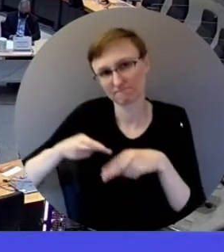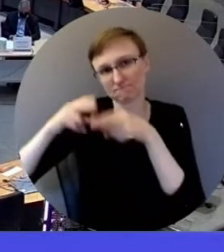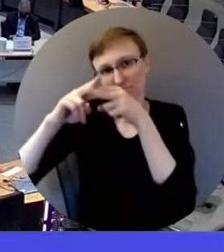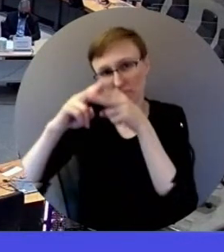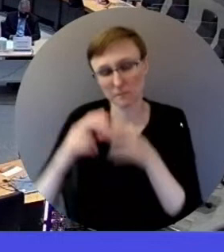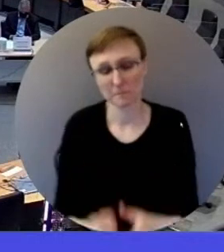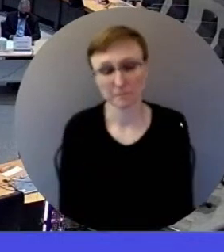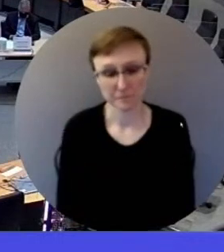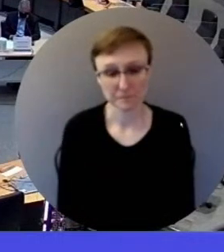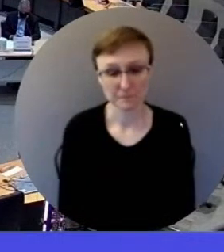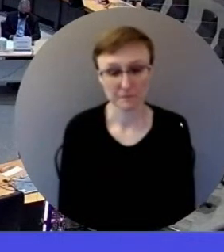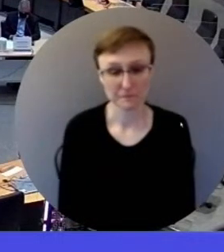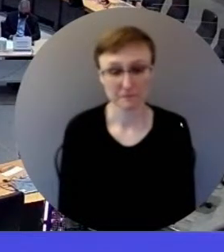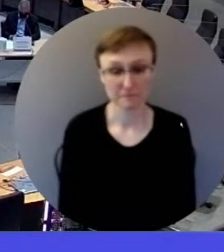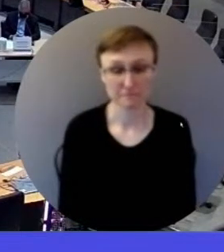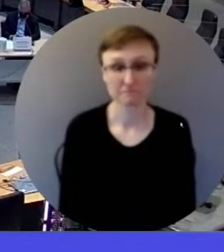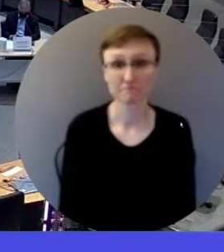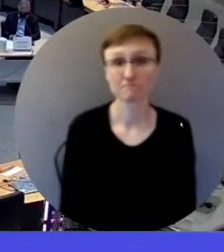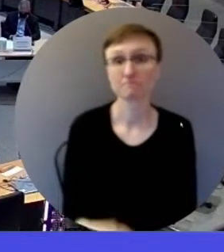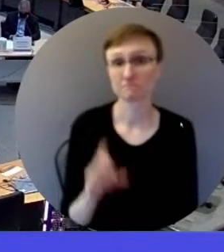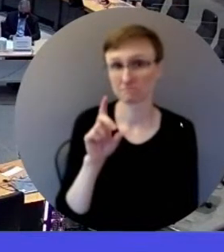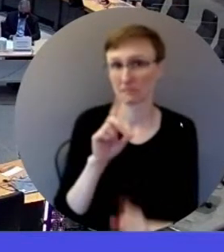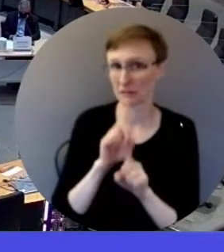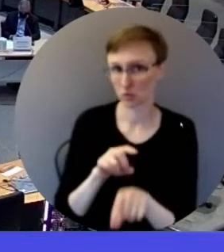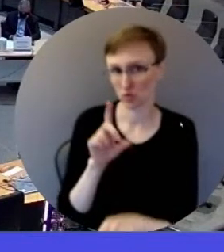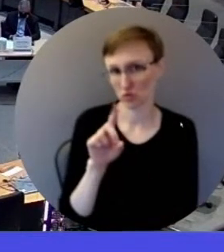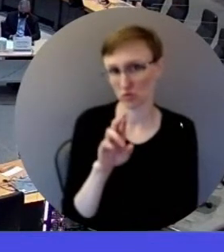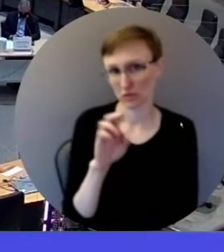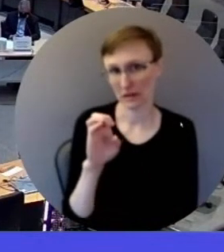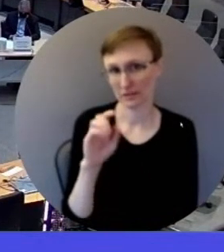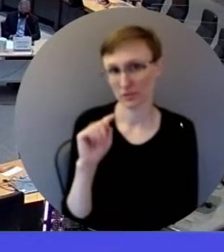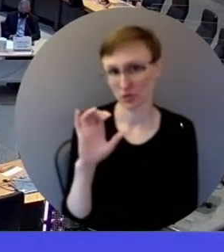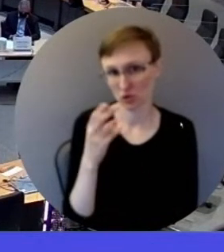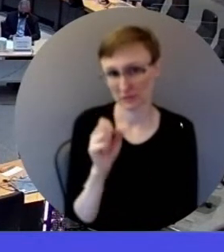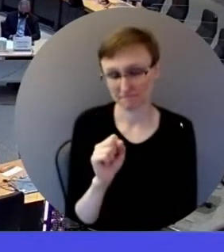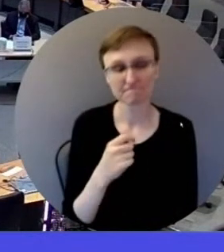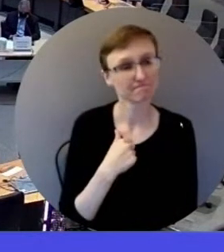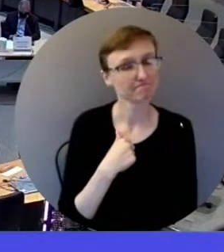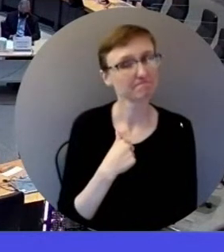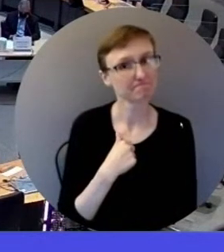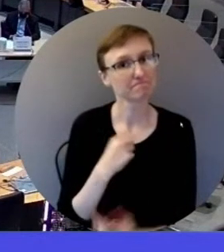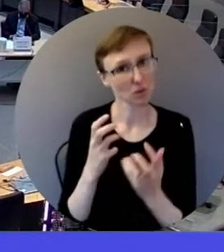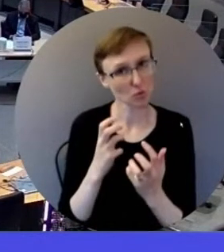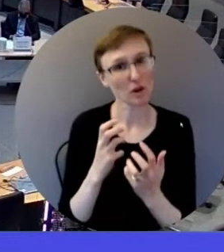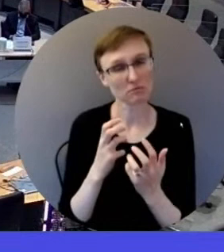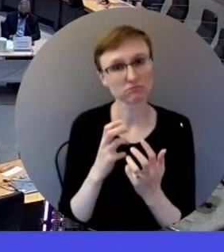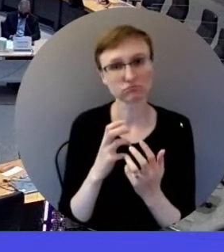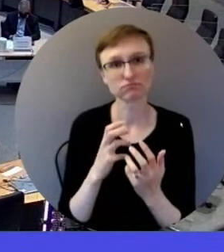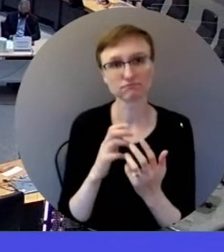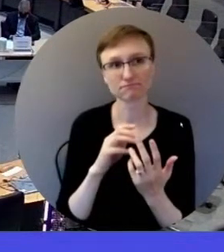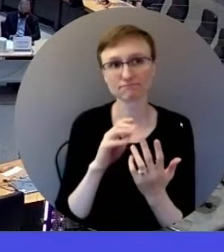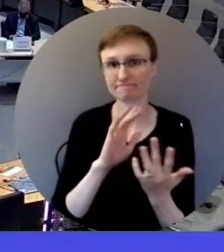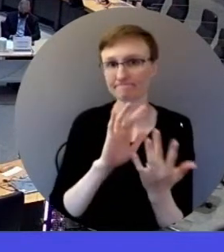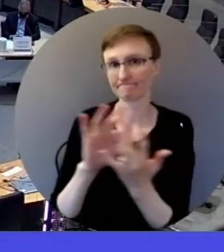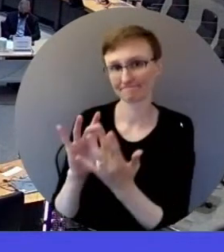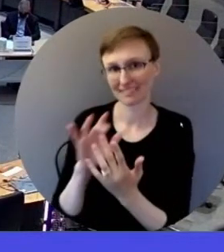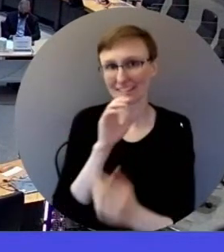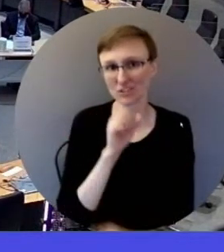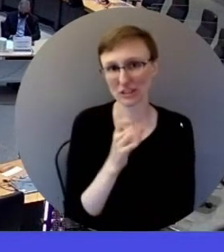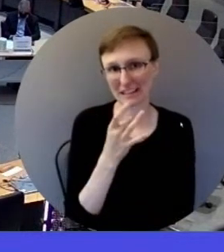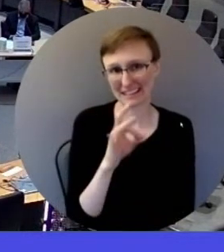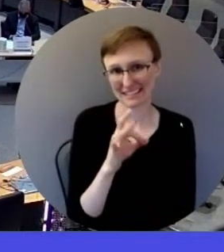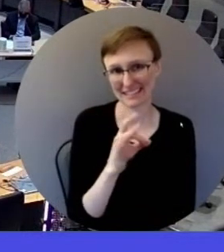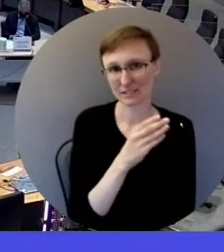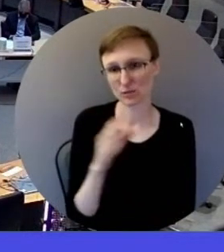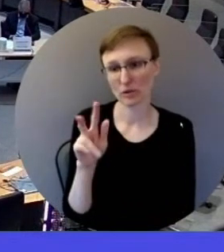18 to 39 to say that the rates are slowing down and the number of people coming forward for their first dose and then